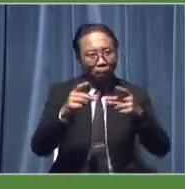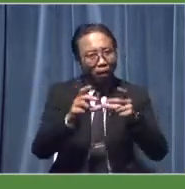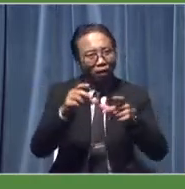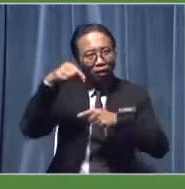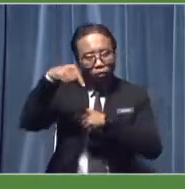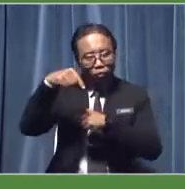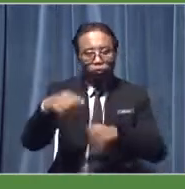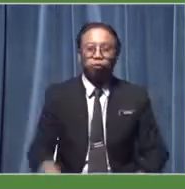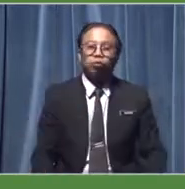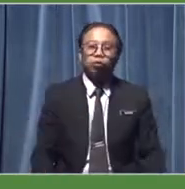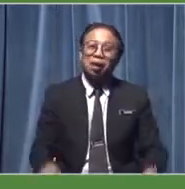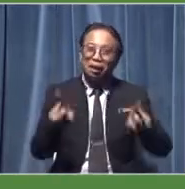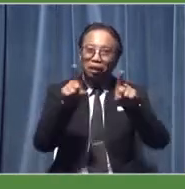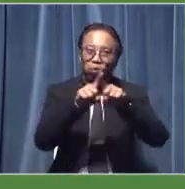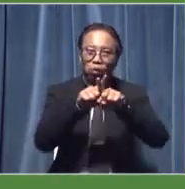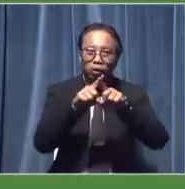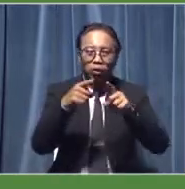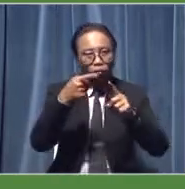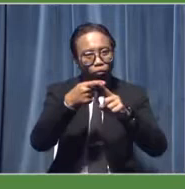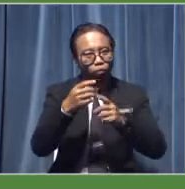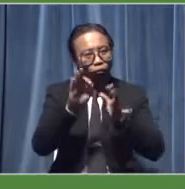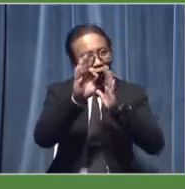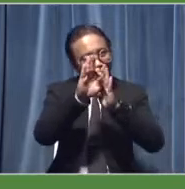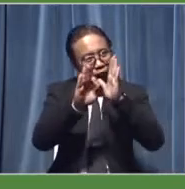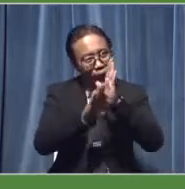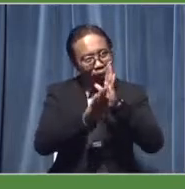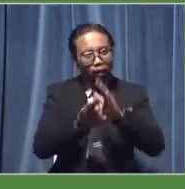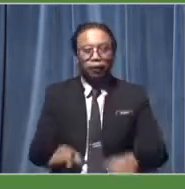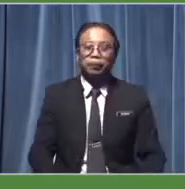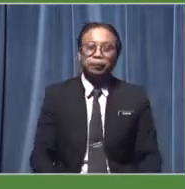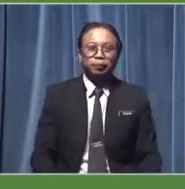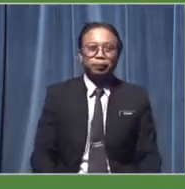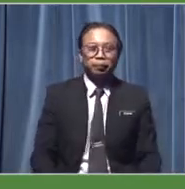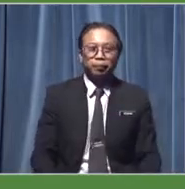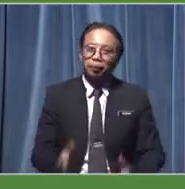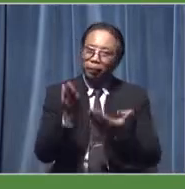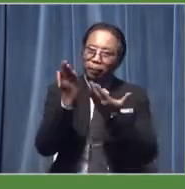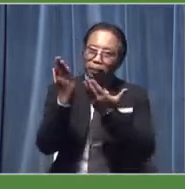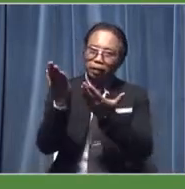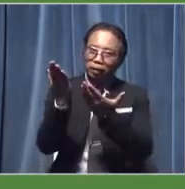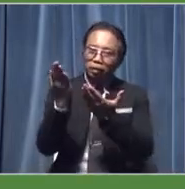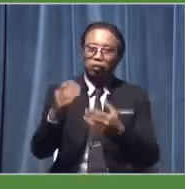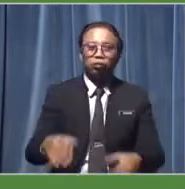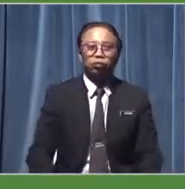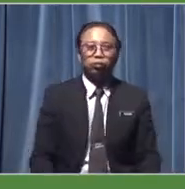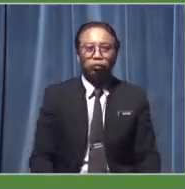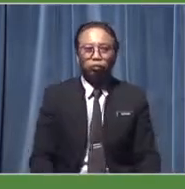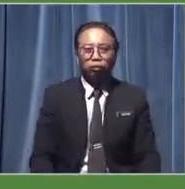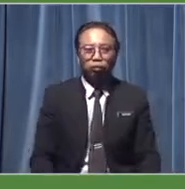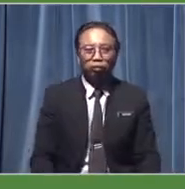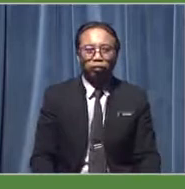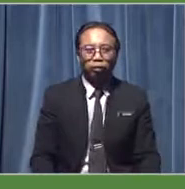equals to Q equals Q1 plus Q2.